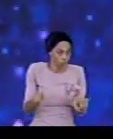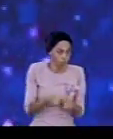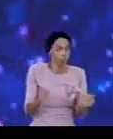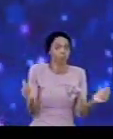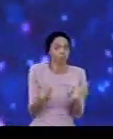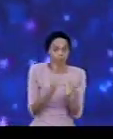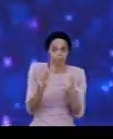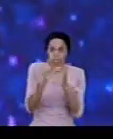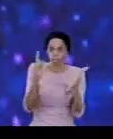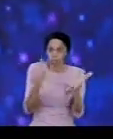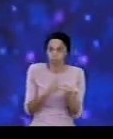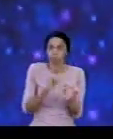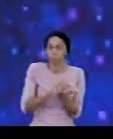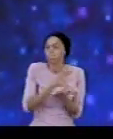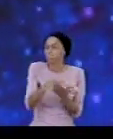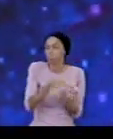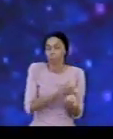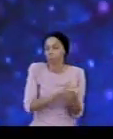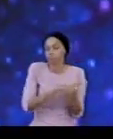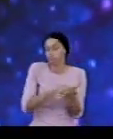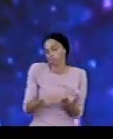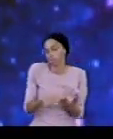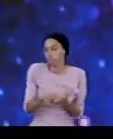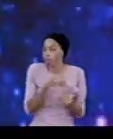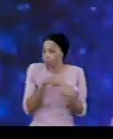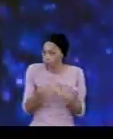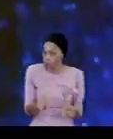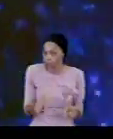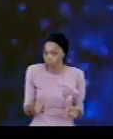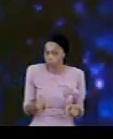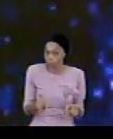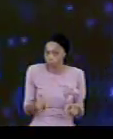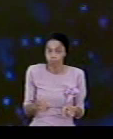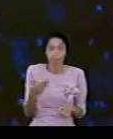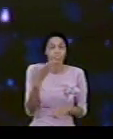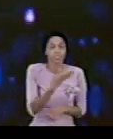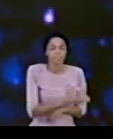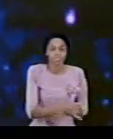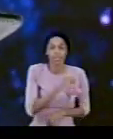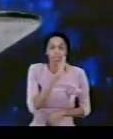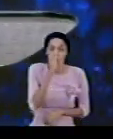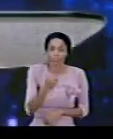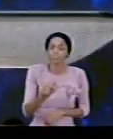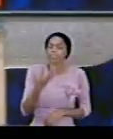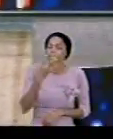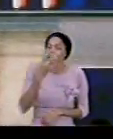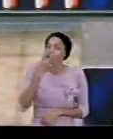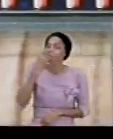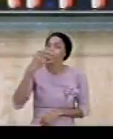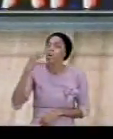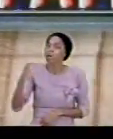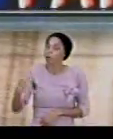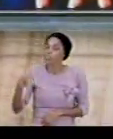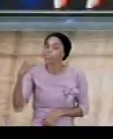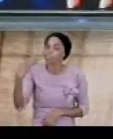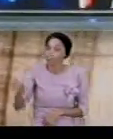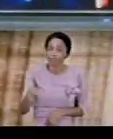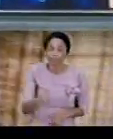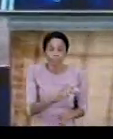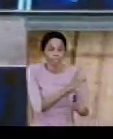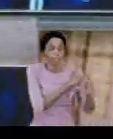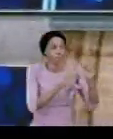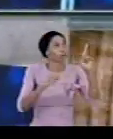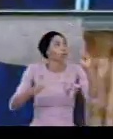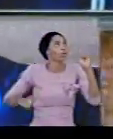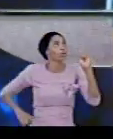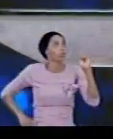that is abolished. But there is the curse of the Lord, and the